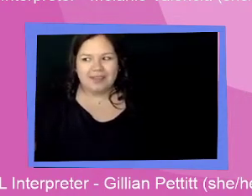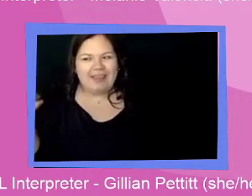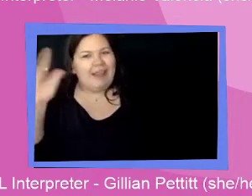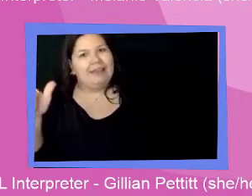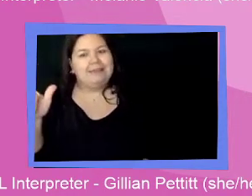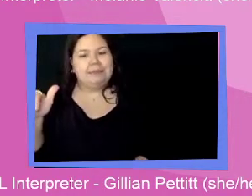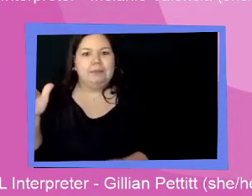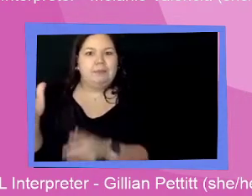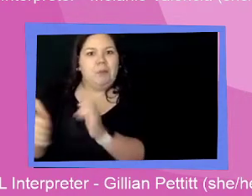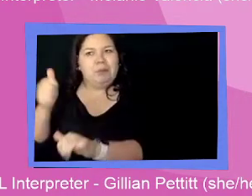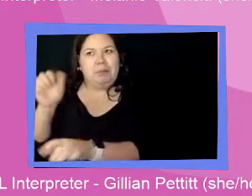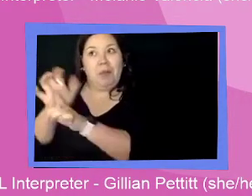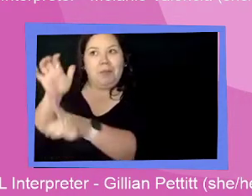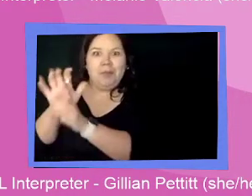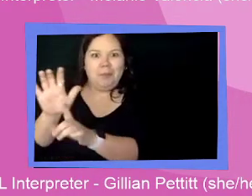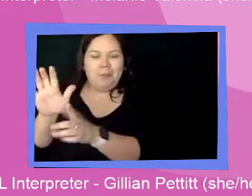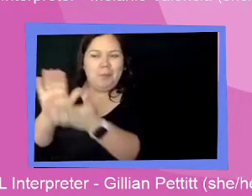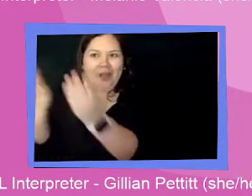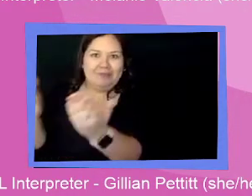guess.